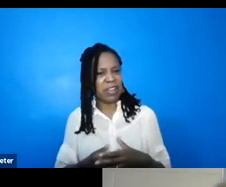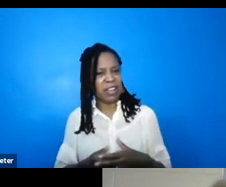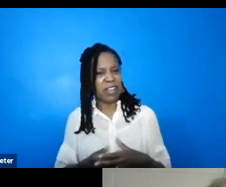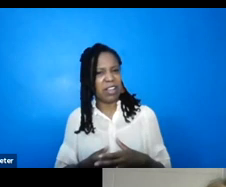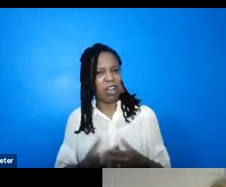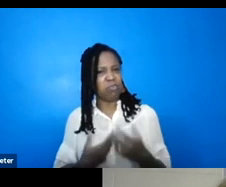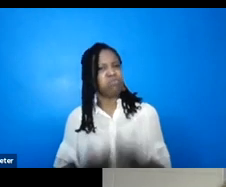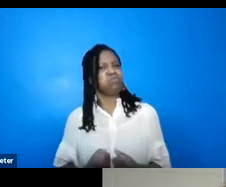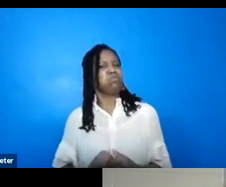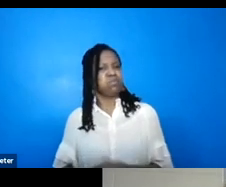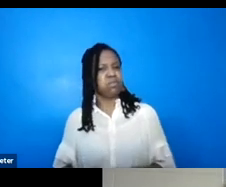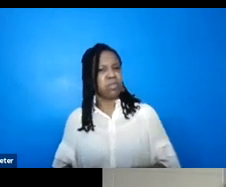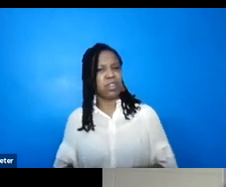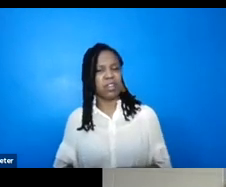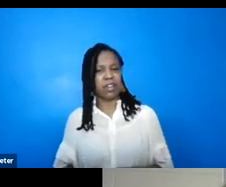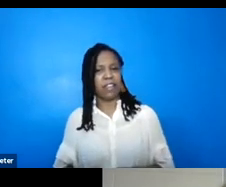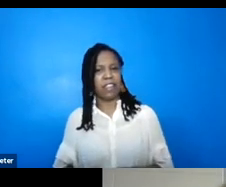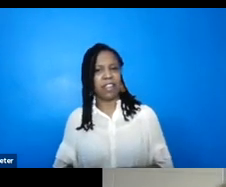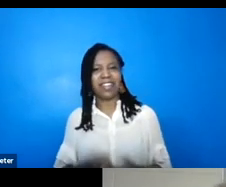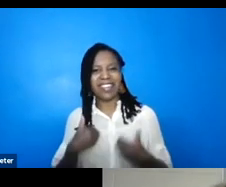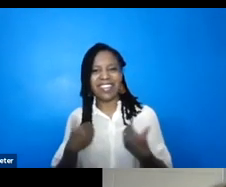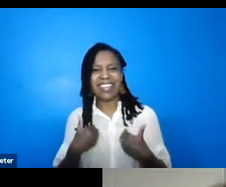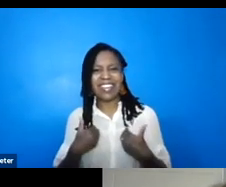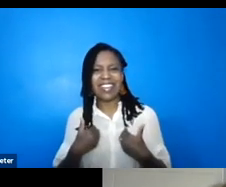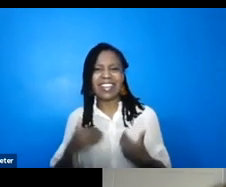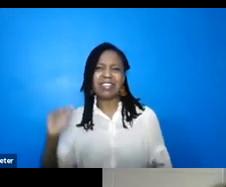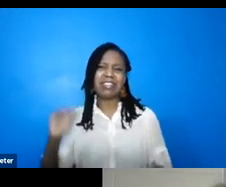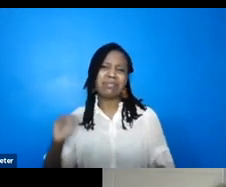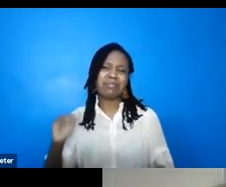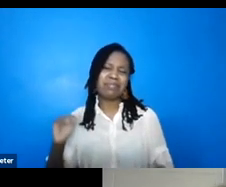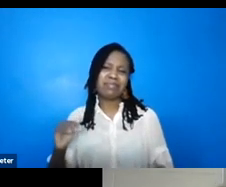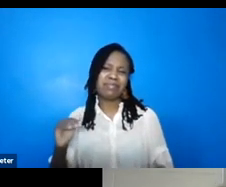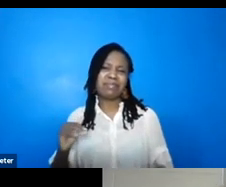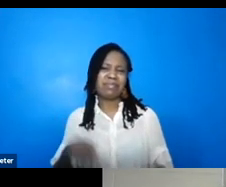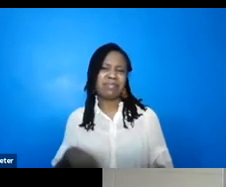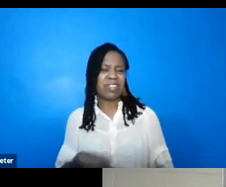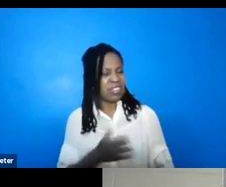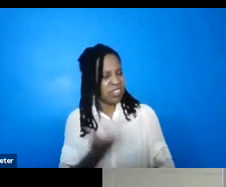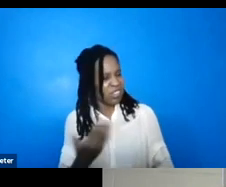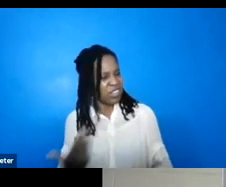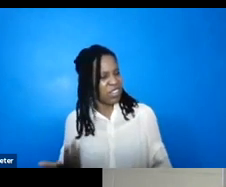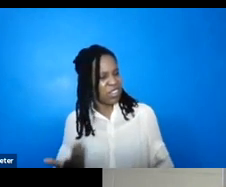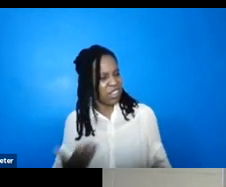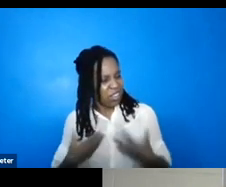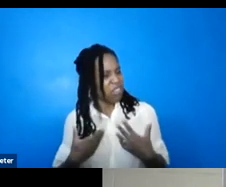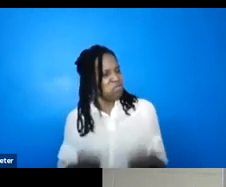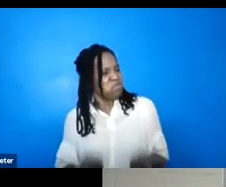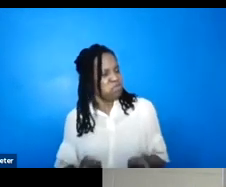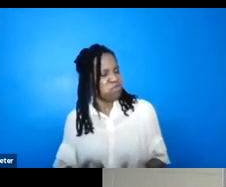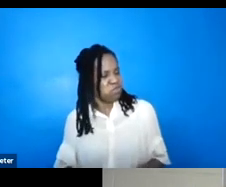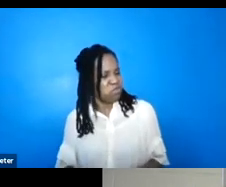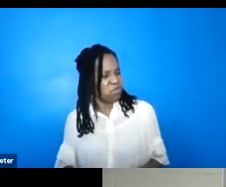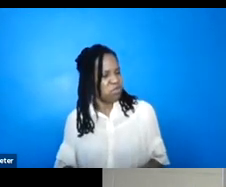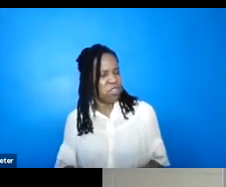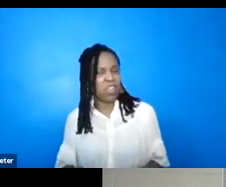boys. But it starts with finance. You're talking about families who are making $8, $9 an hour, working 12 hours. They don't have time to come